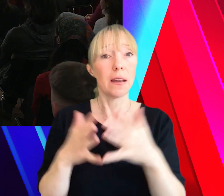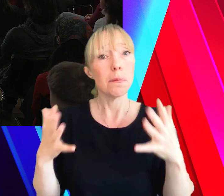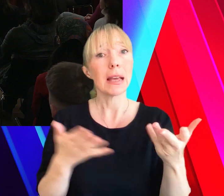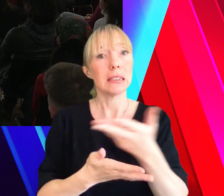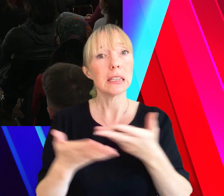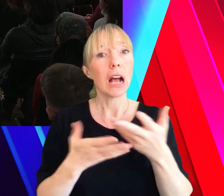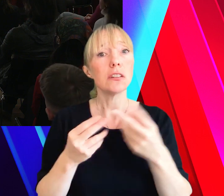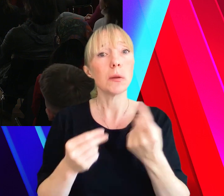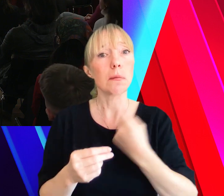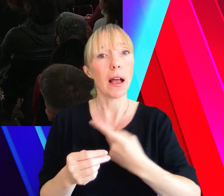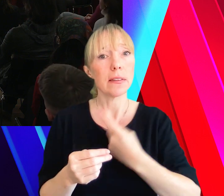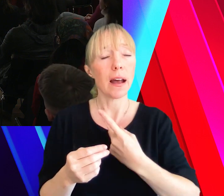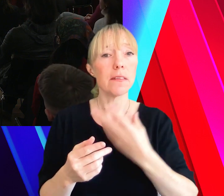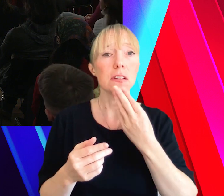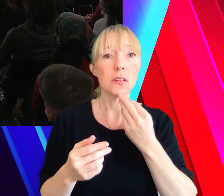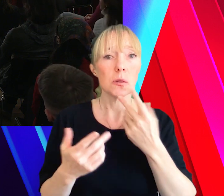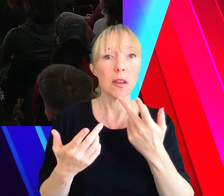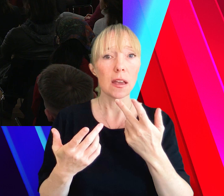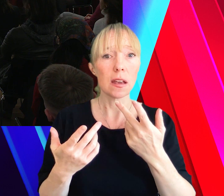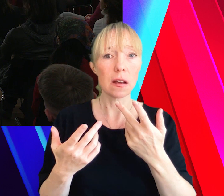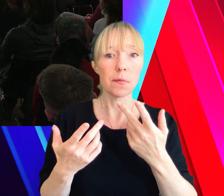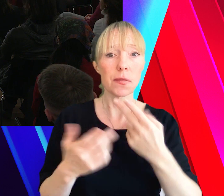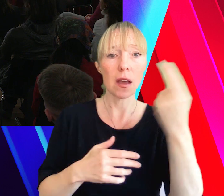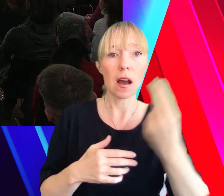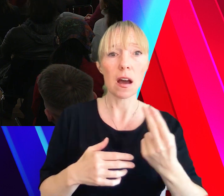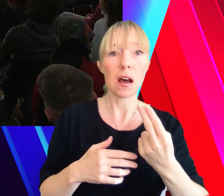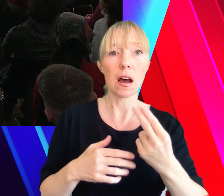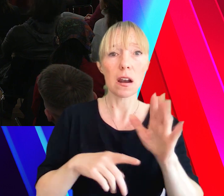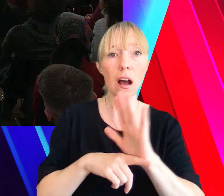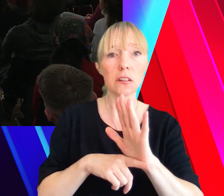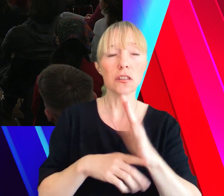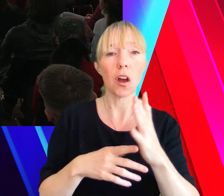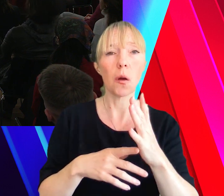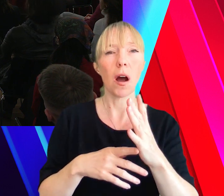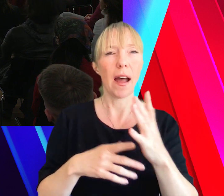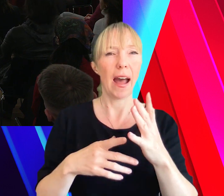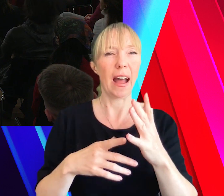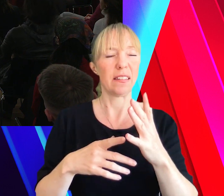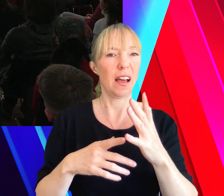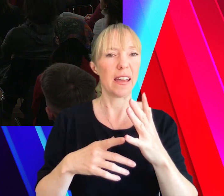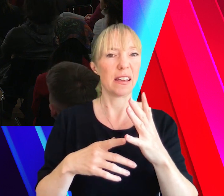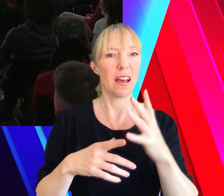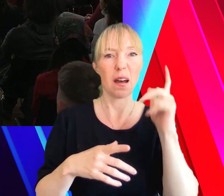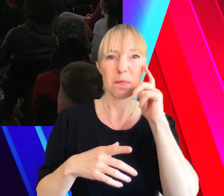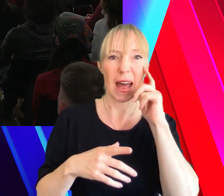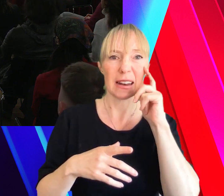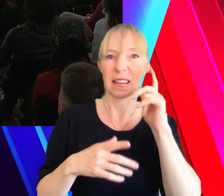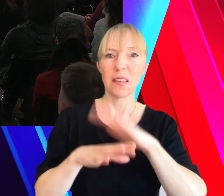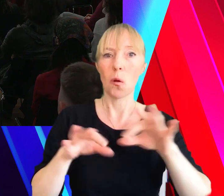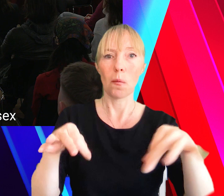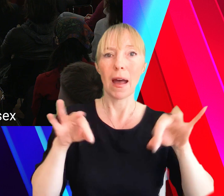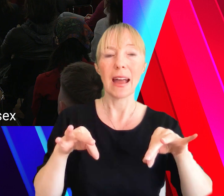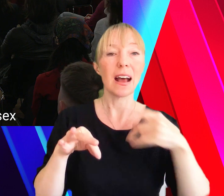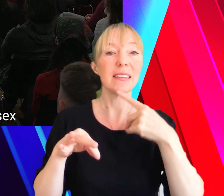kind of discussion with myself about using like for this like art show I did. I'd made like this unmade bed, and